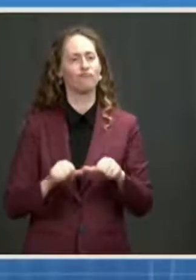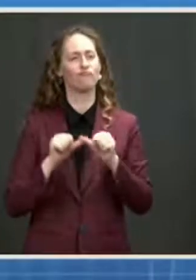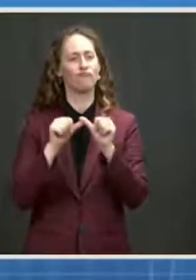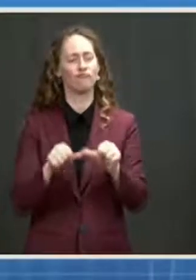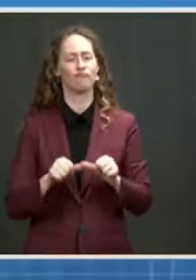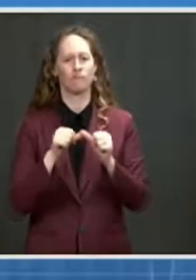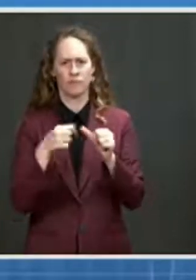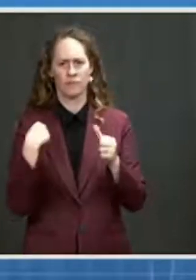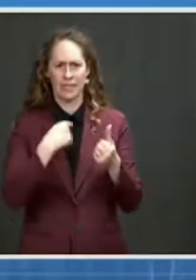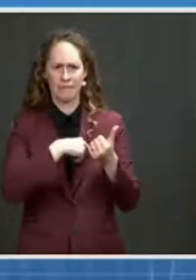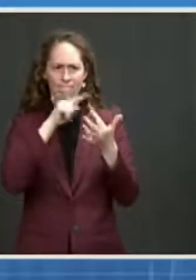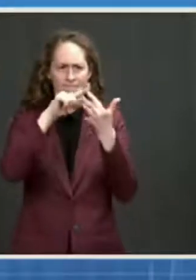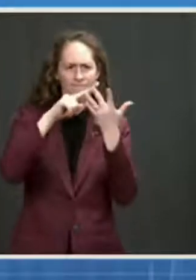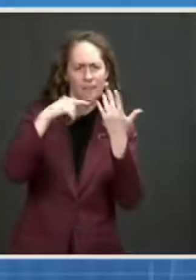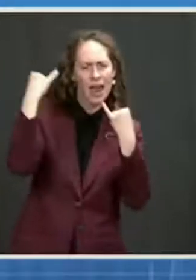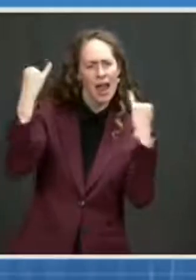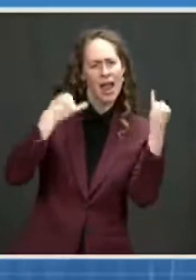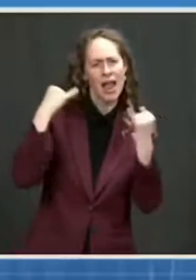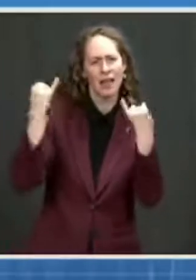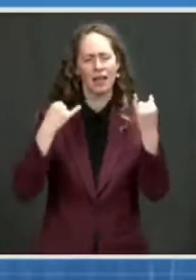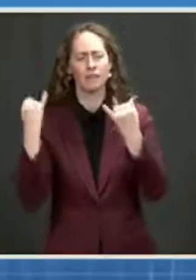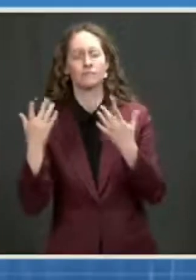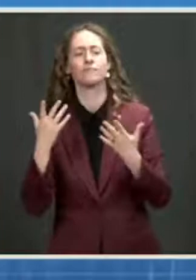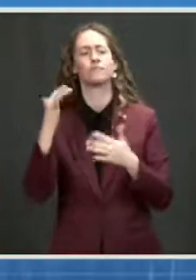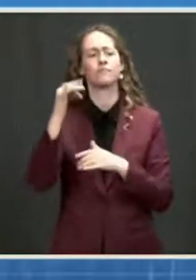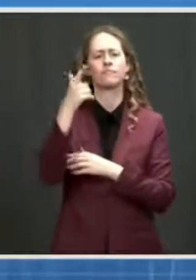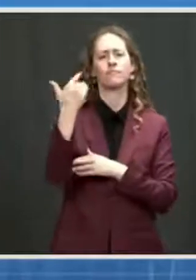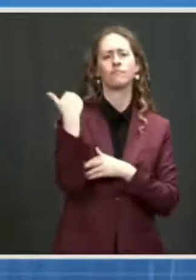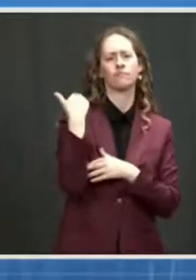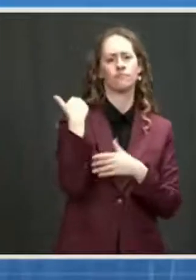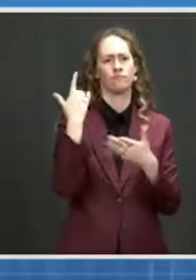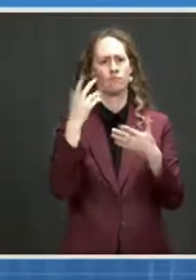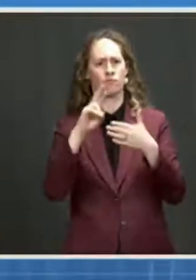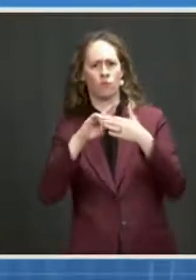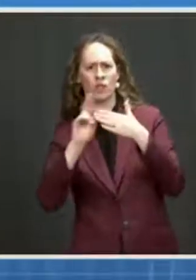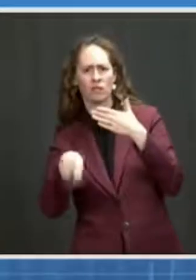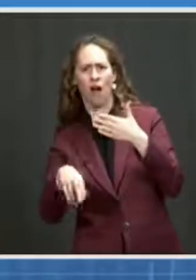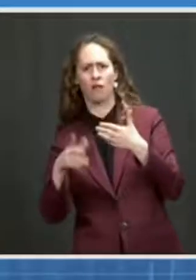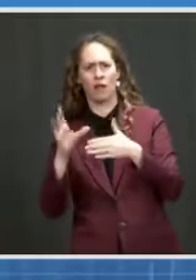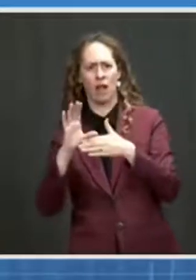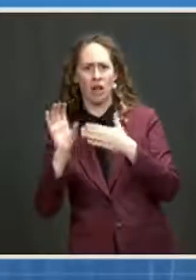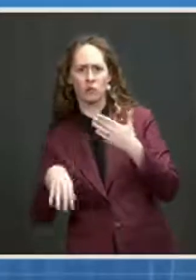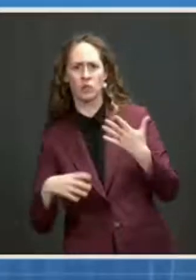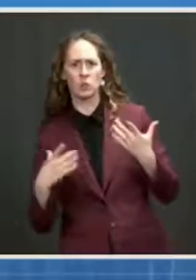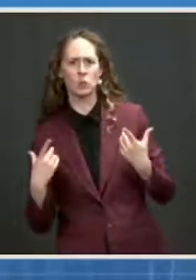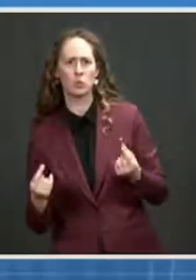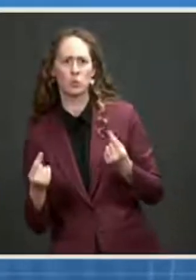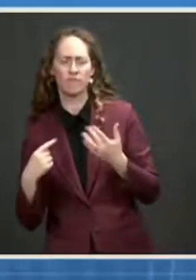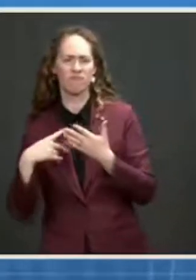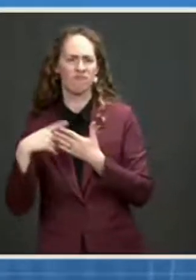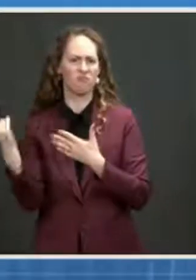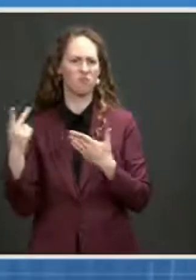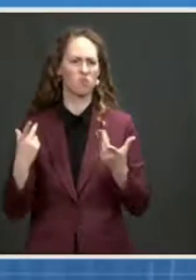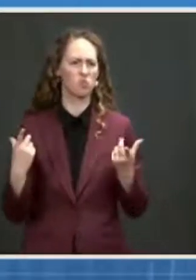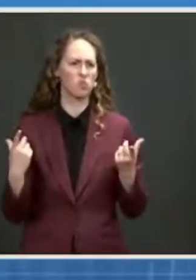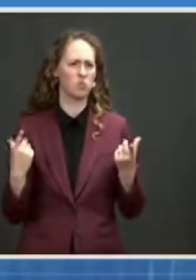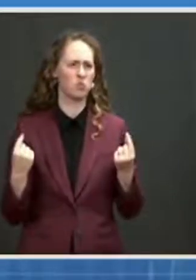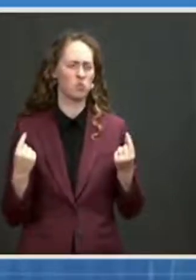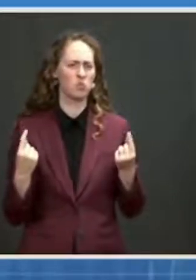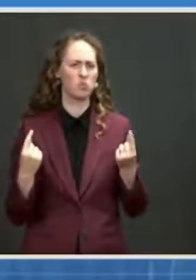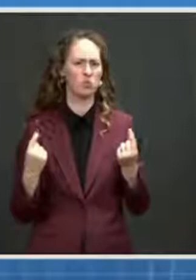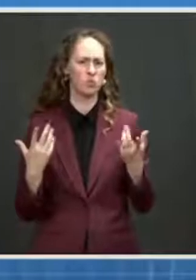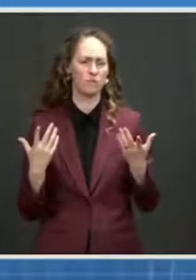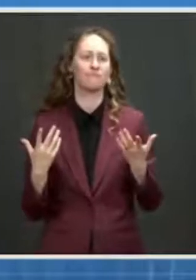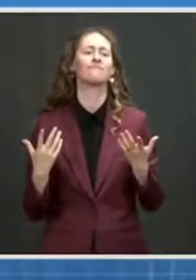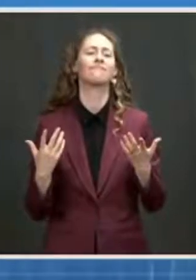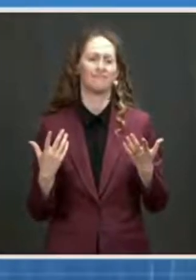it. When you ask about the consequences, Zeke, it gets back to what we have said all along, literally almost every